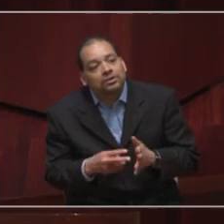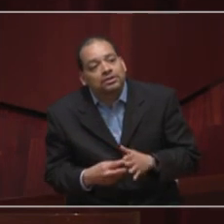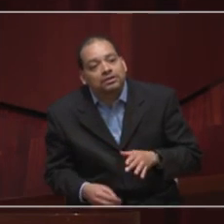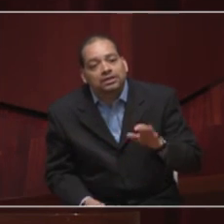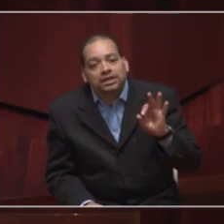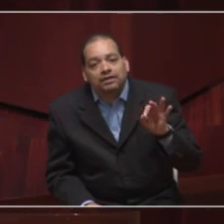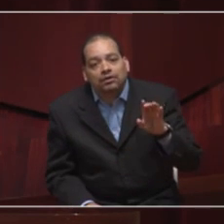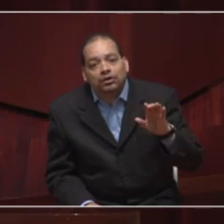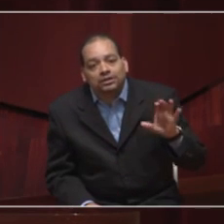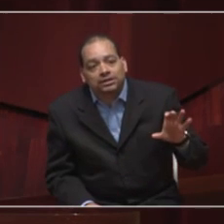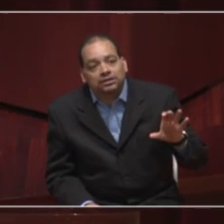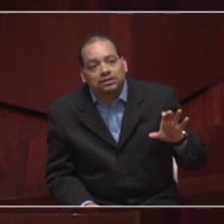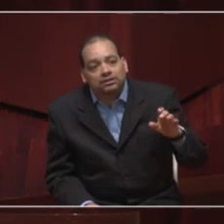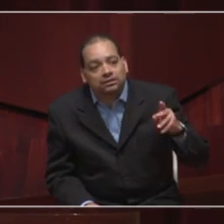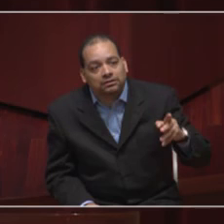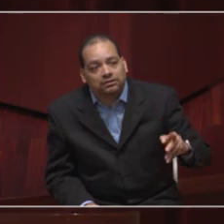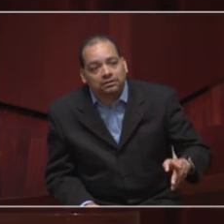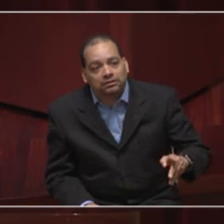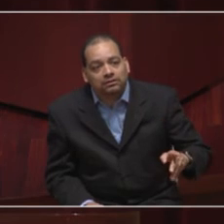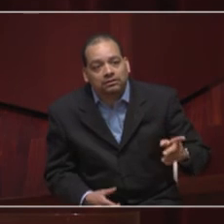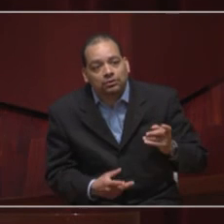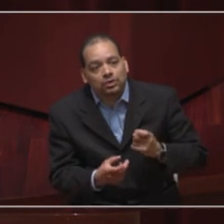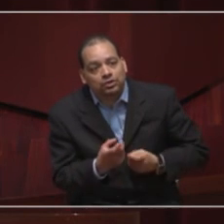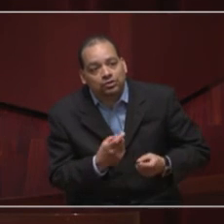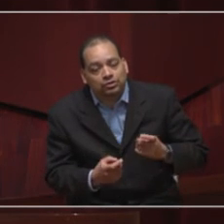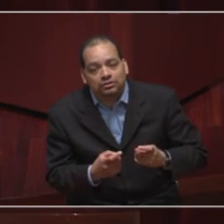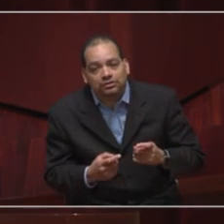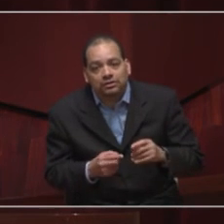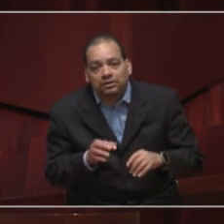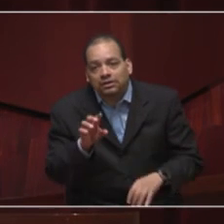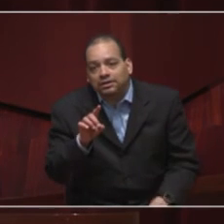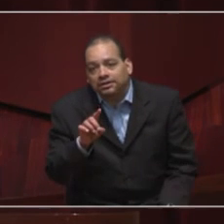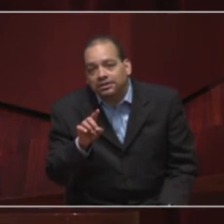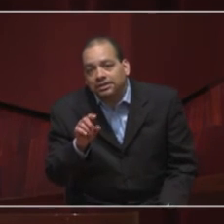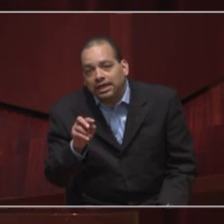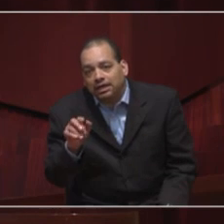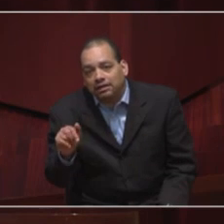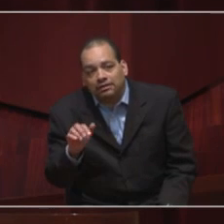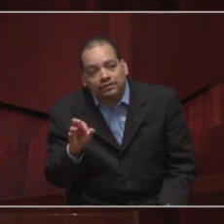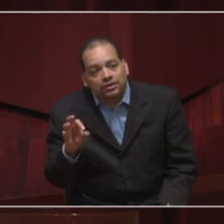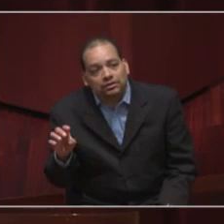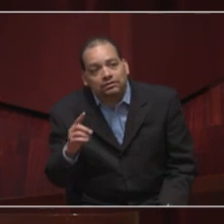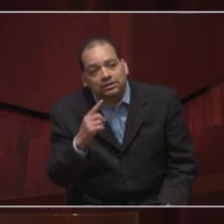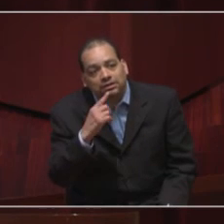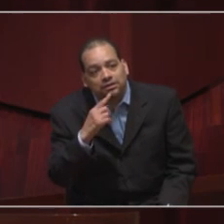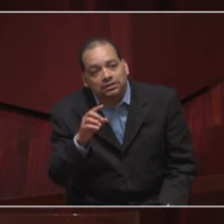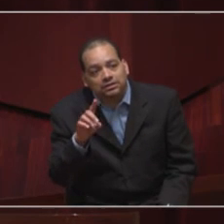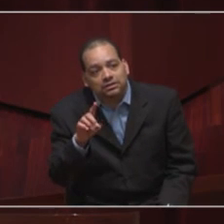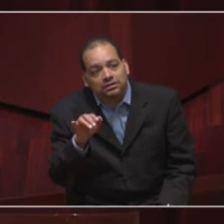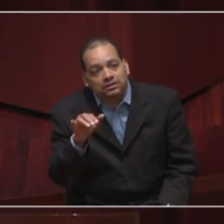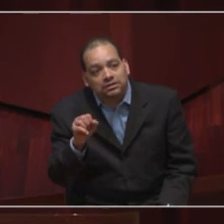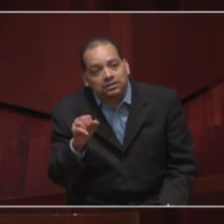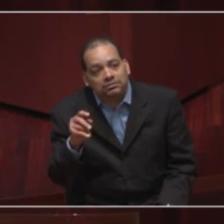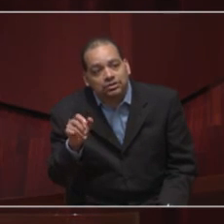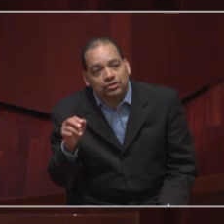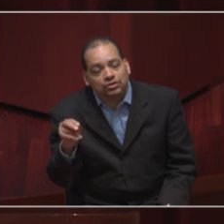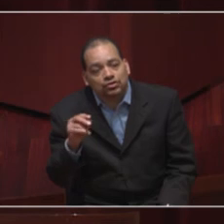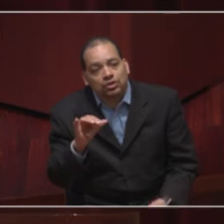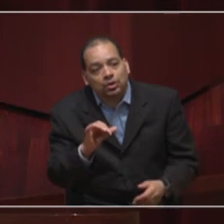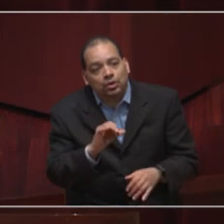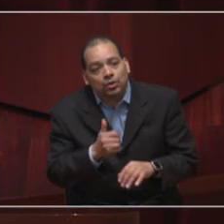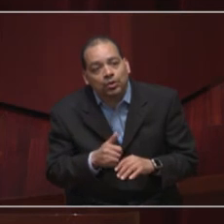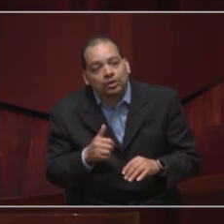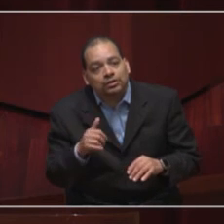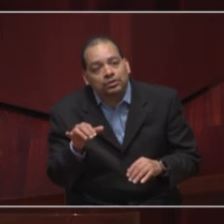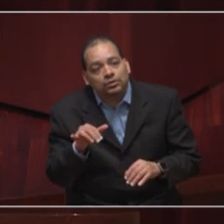FRC workspace, then hit the query button, and one of the data fields that's available to you is the disposition authority. Now, don't forget the query